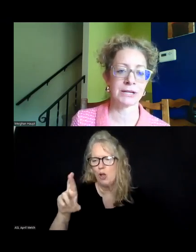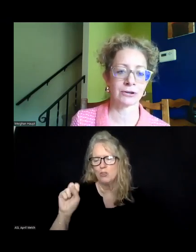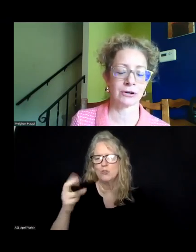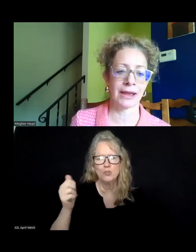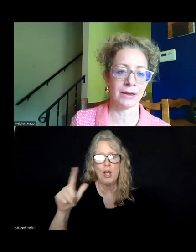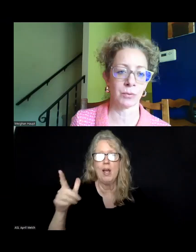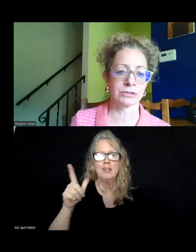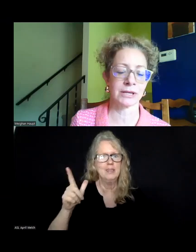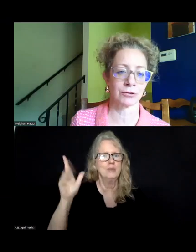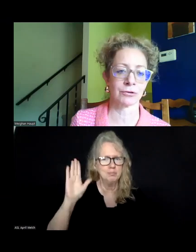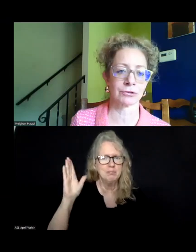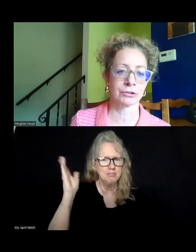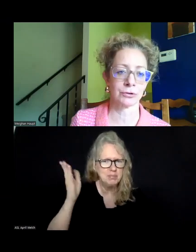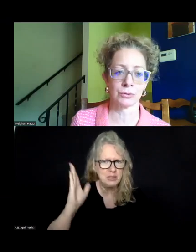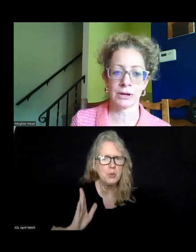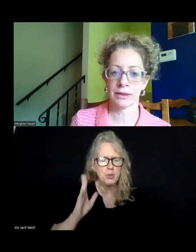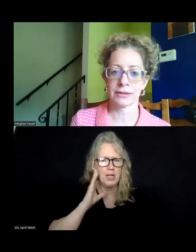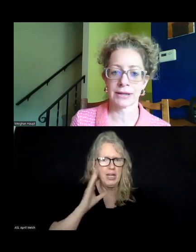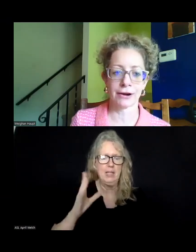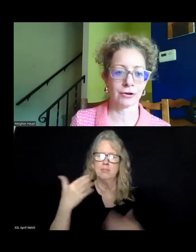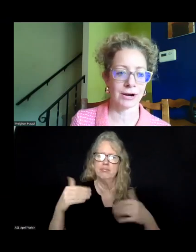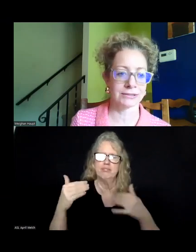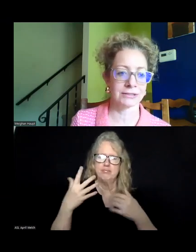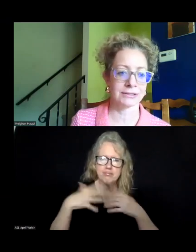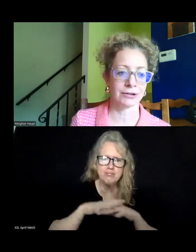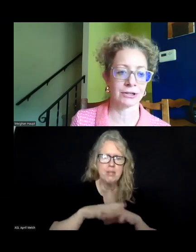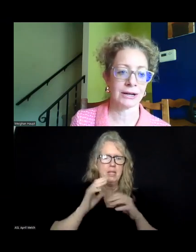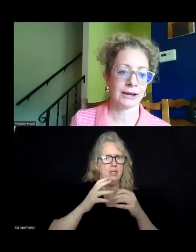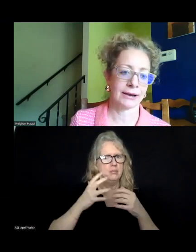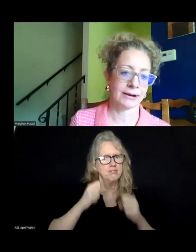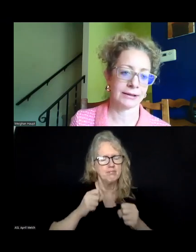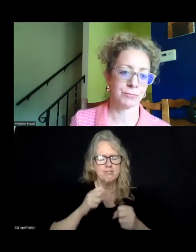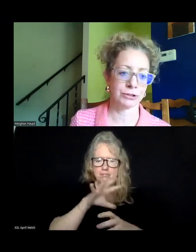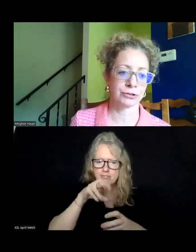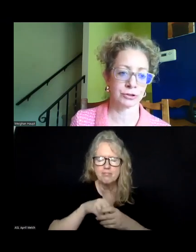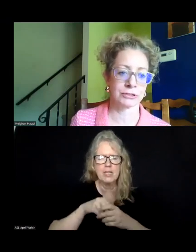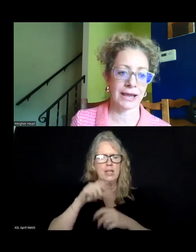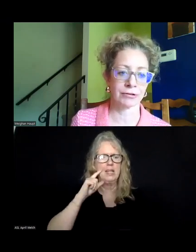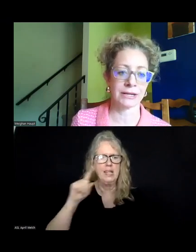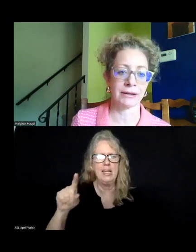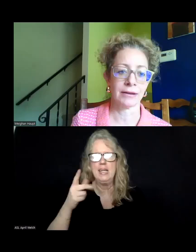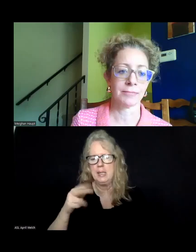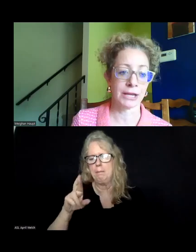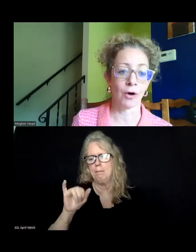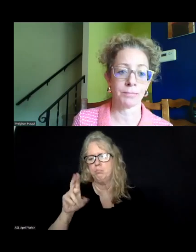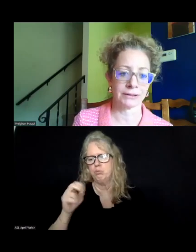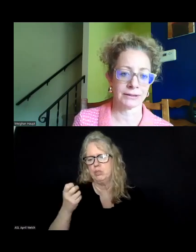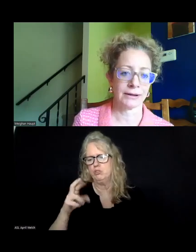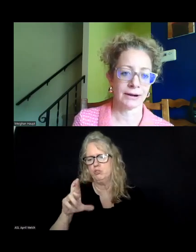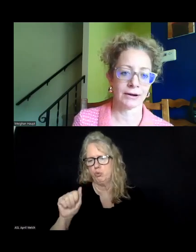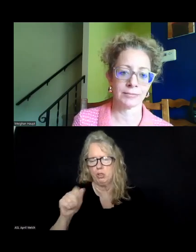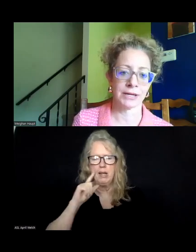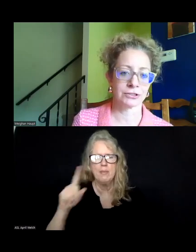a speaker and was integral to the Dire Crisis Center in Prince George's County being